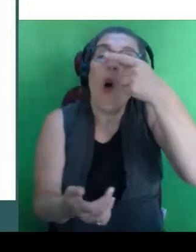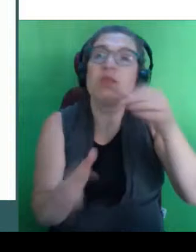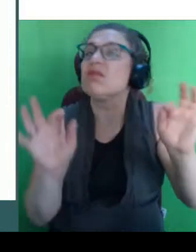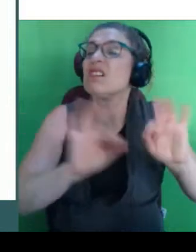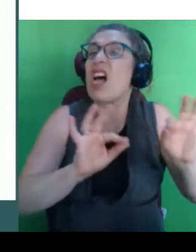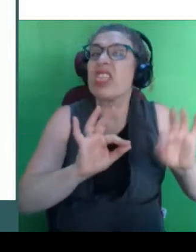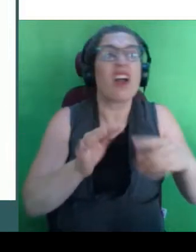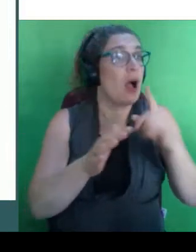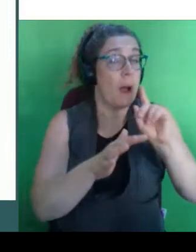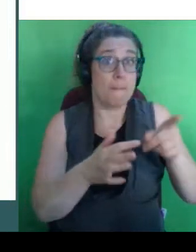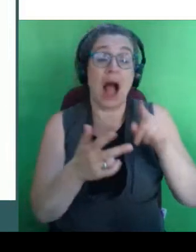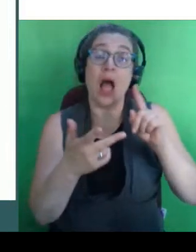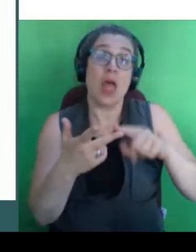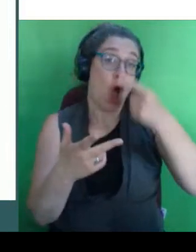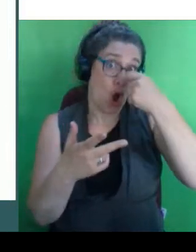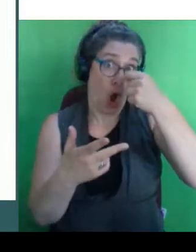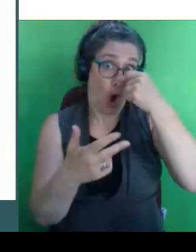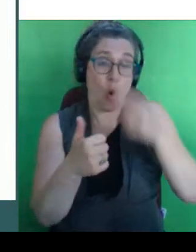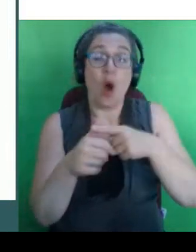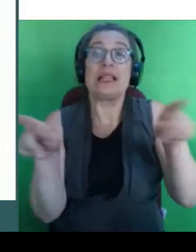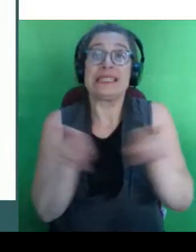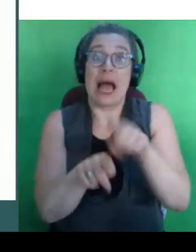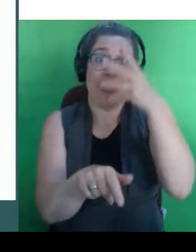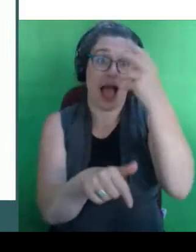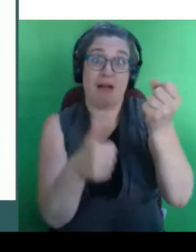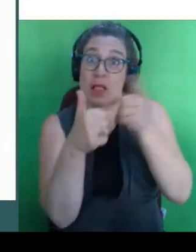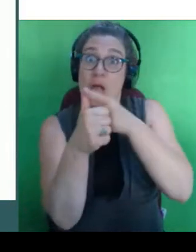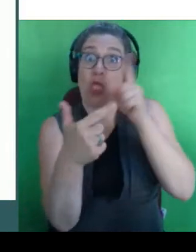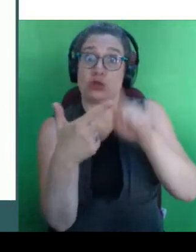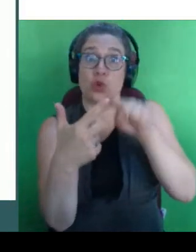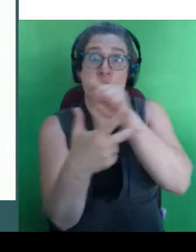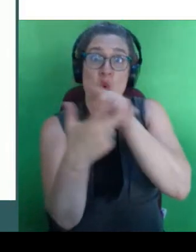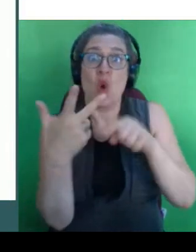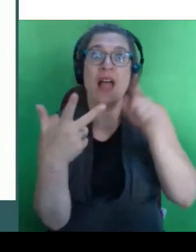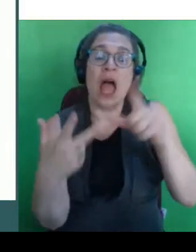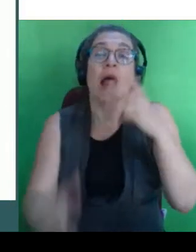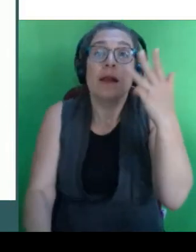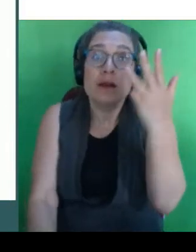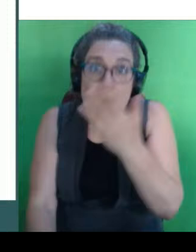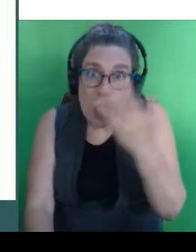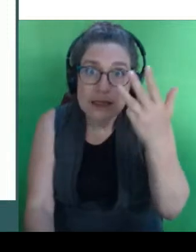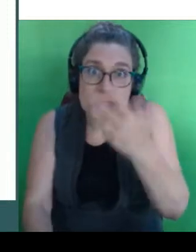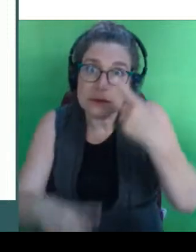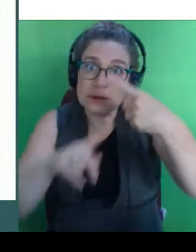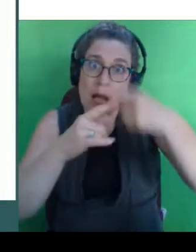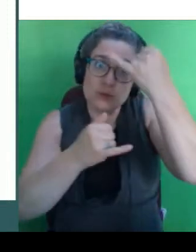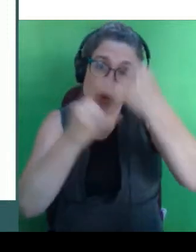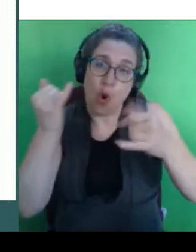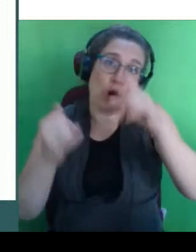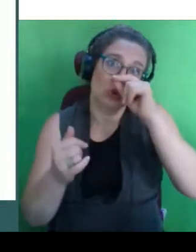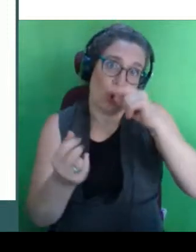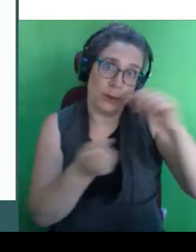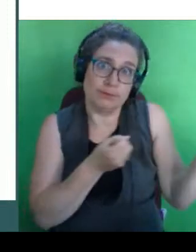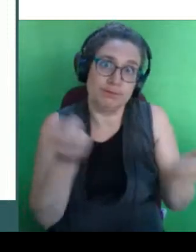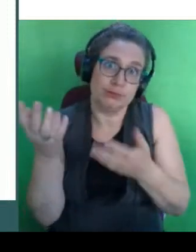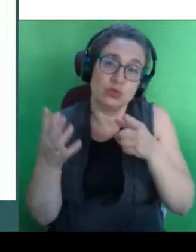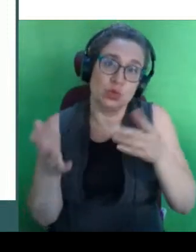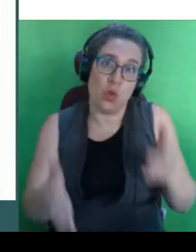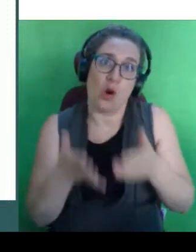which they reacted, they were 19 times more likely to end up in hospital with their asthma.